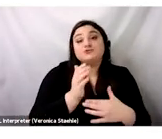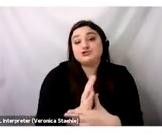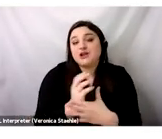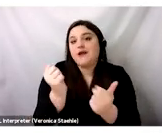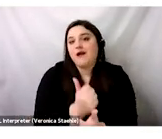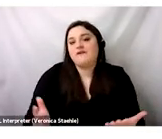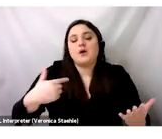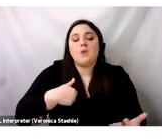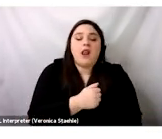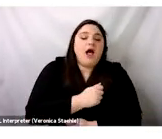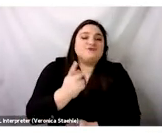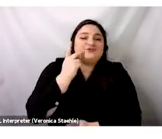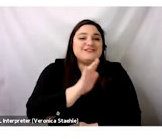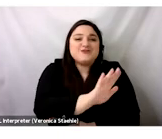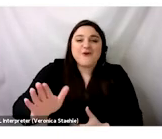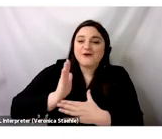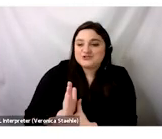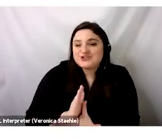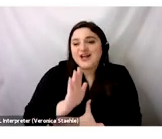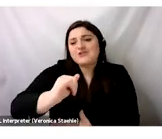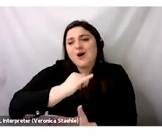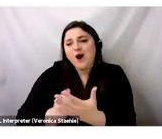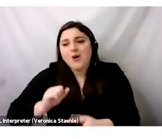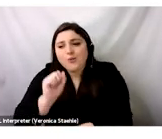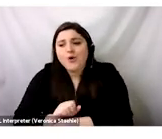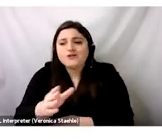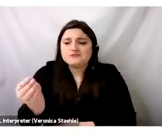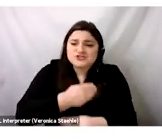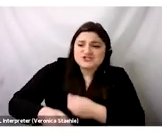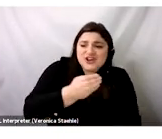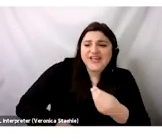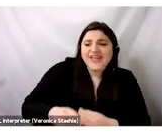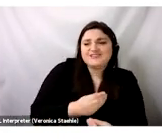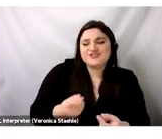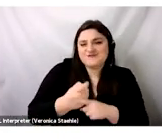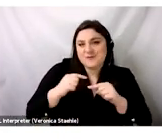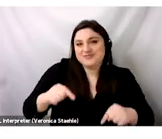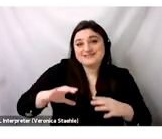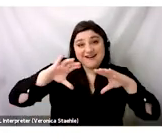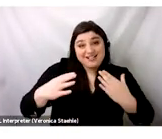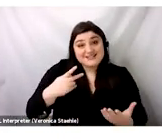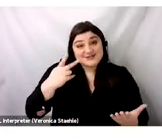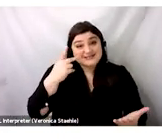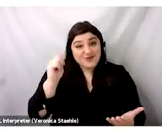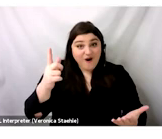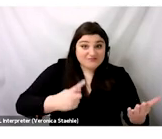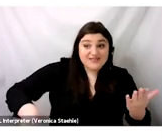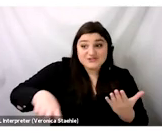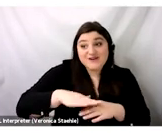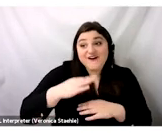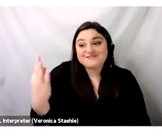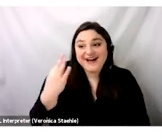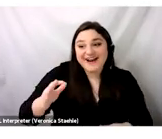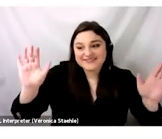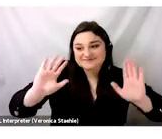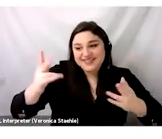of the information and the beautiful art that you create from these classes. And we'll see you all next week. Thank